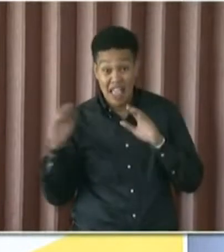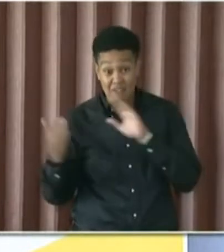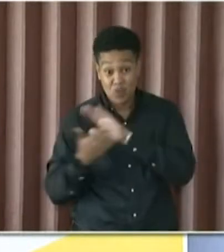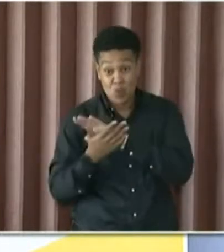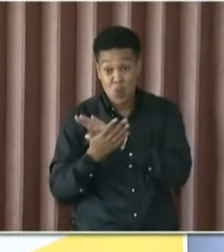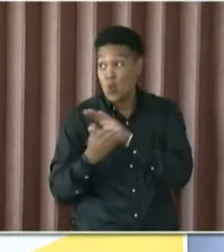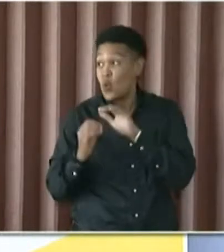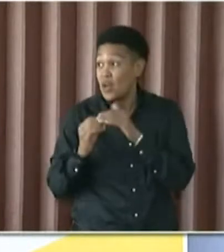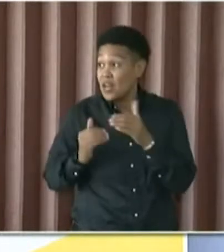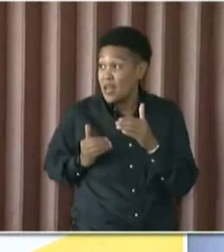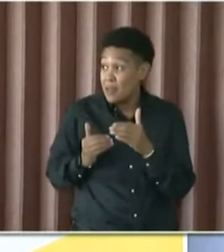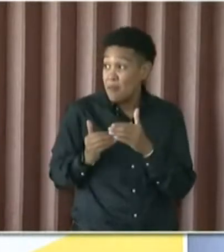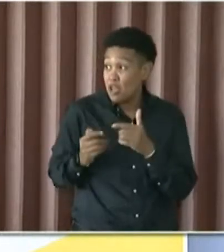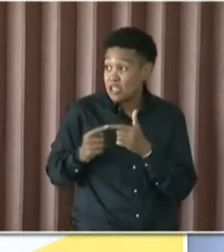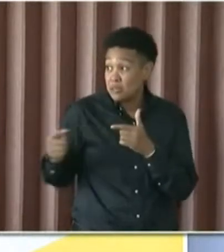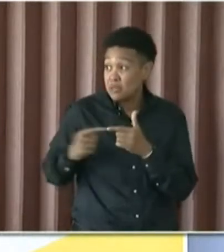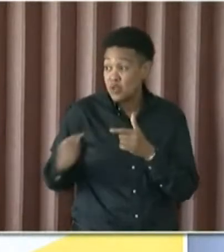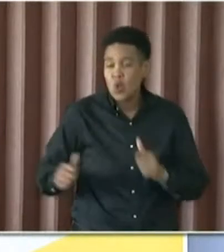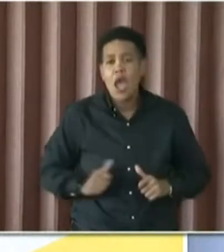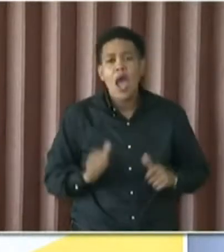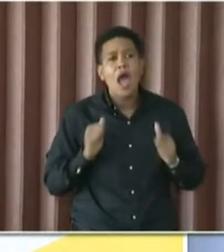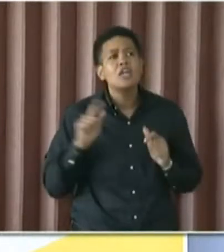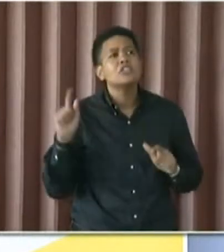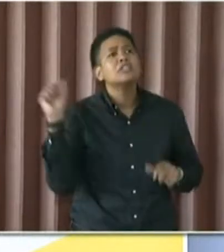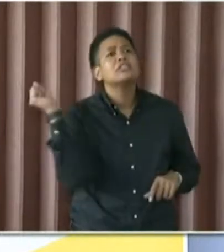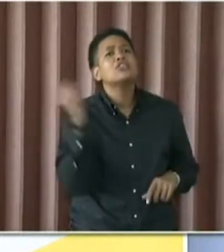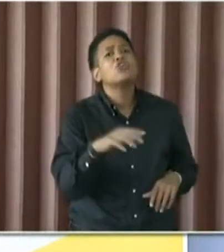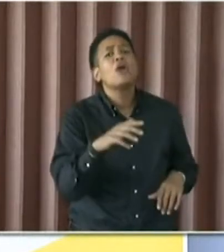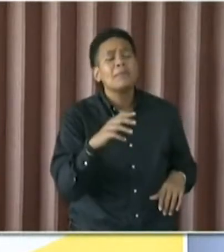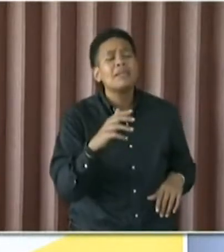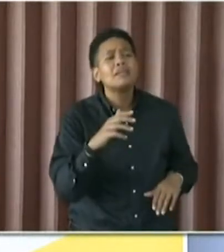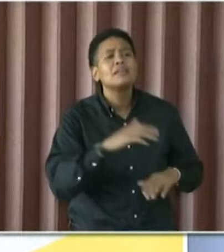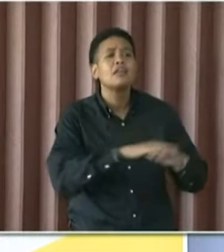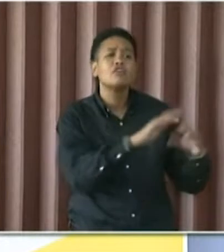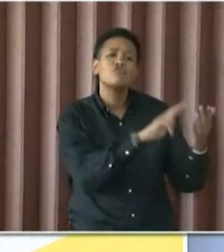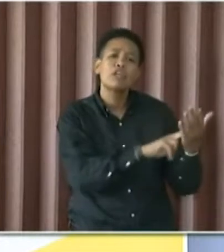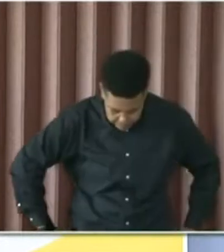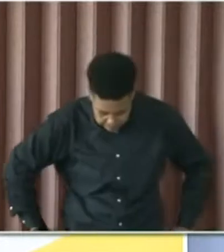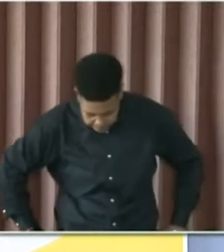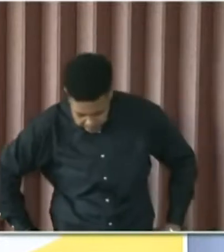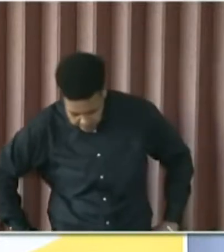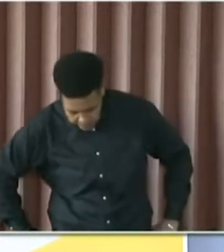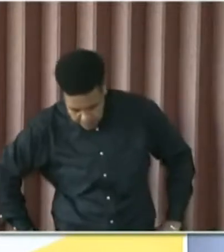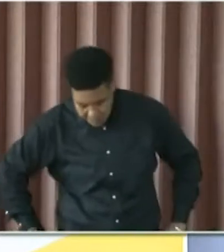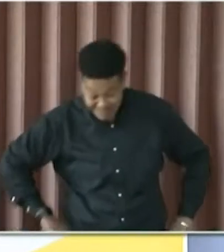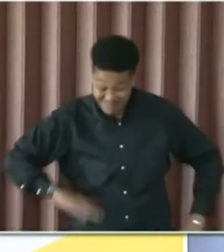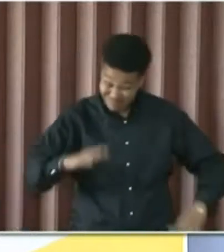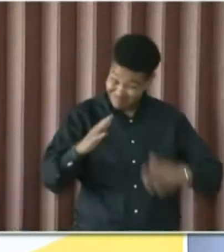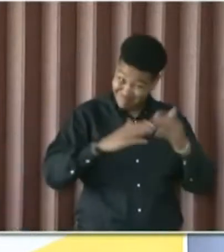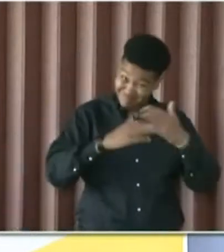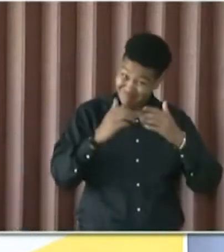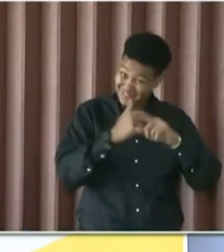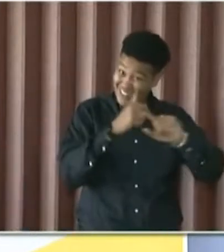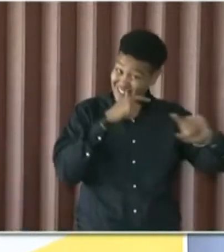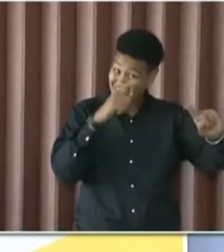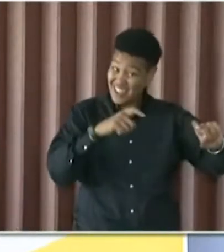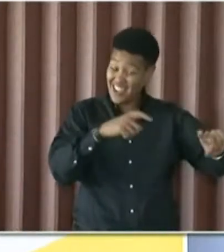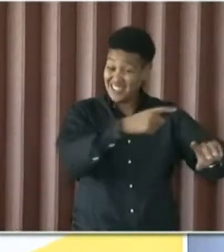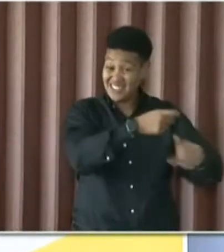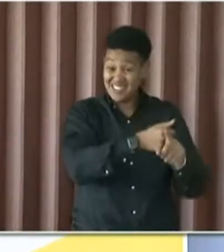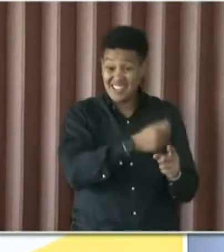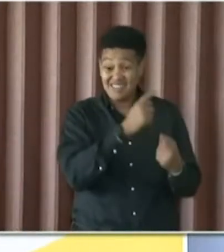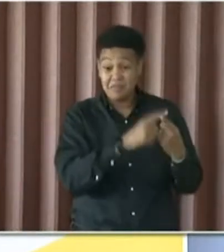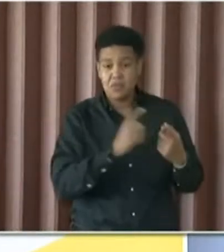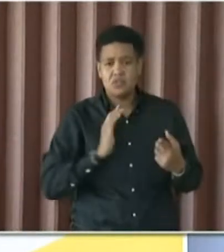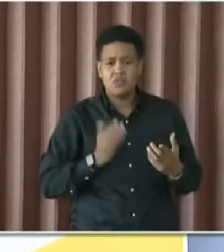in proximity to the address they submitted at registration. Even though the tests